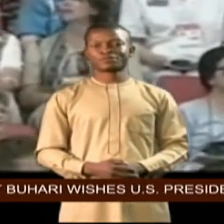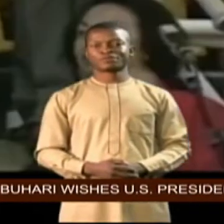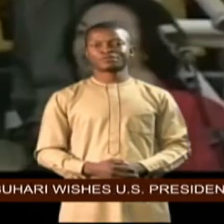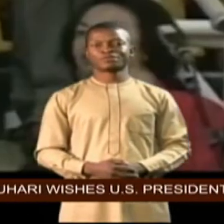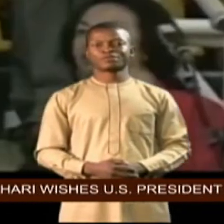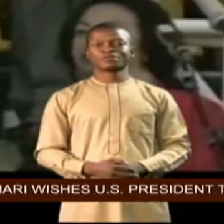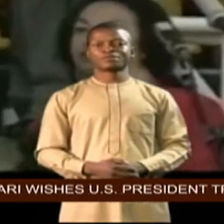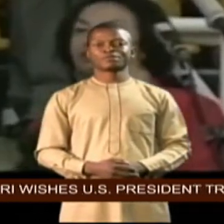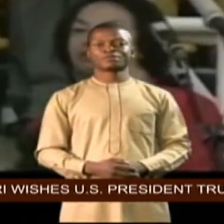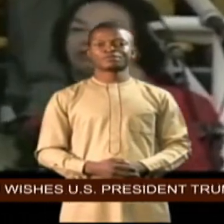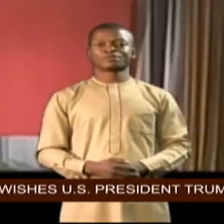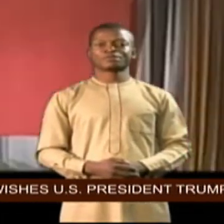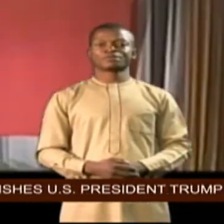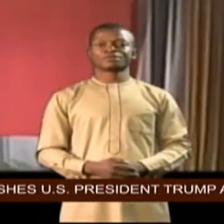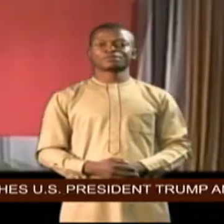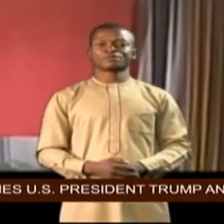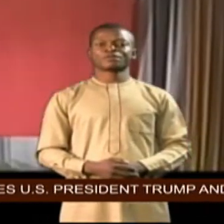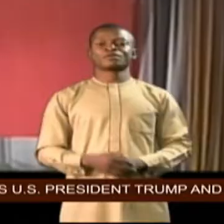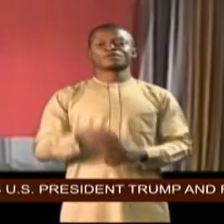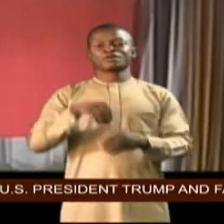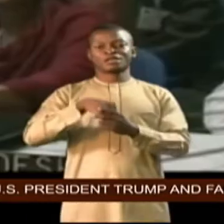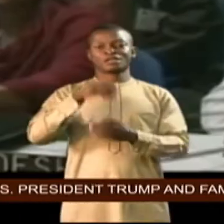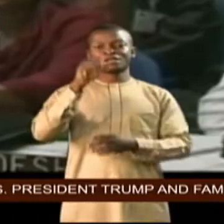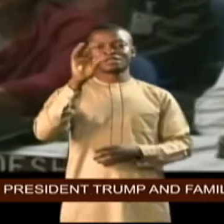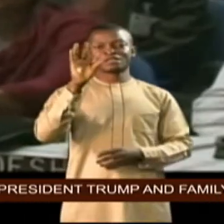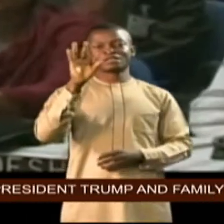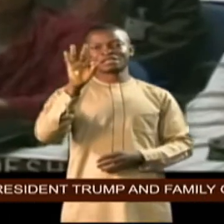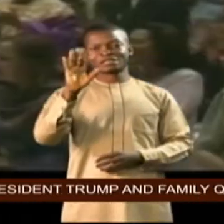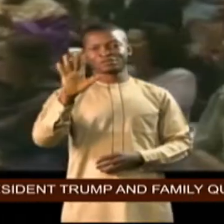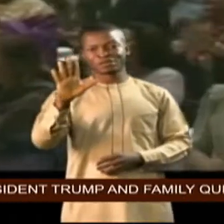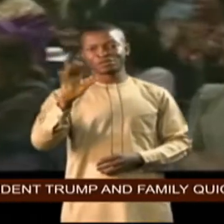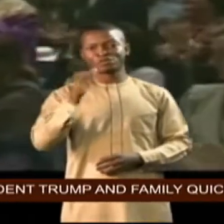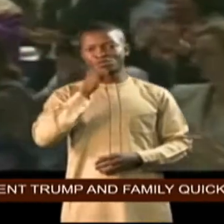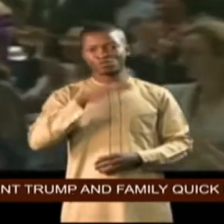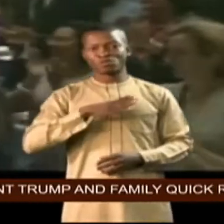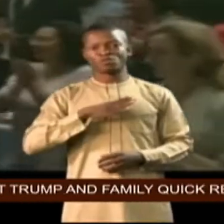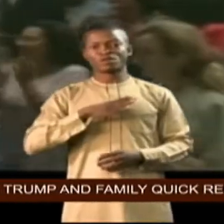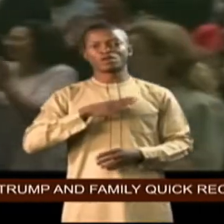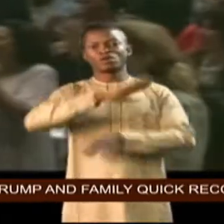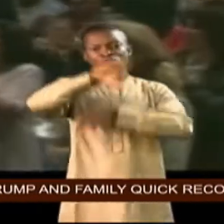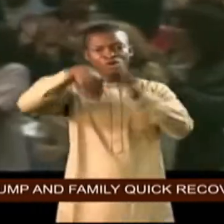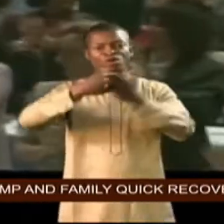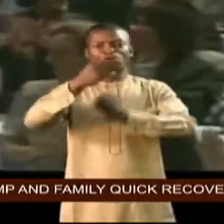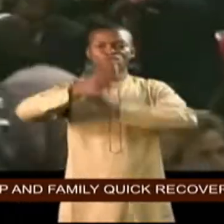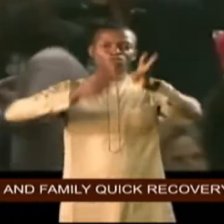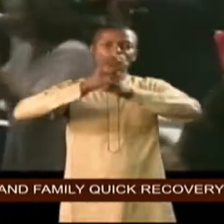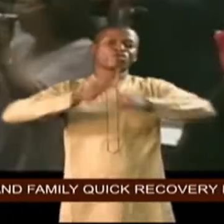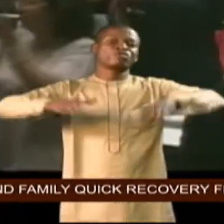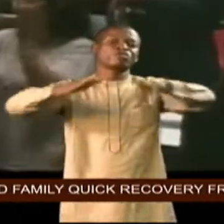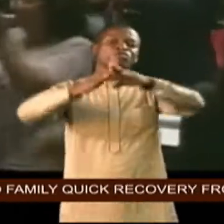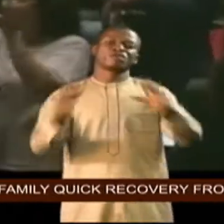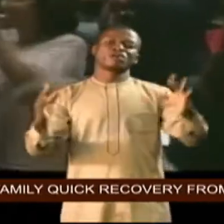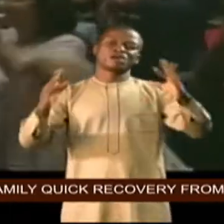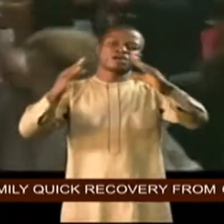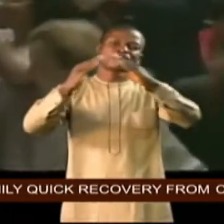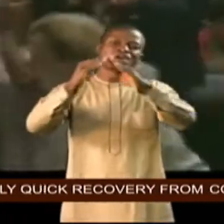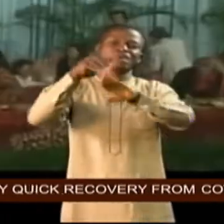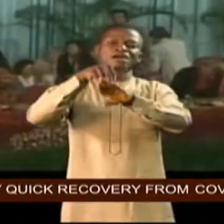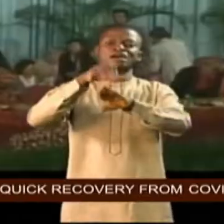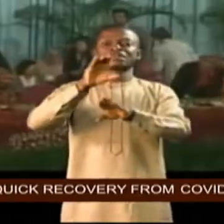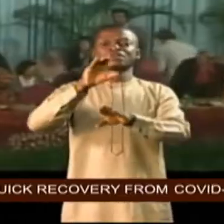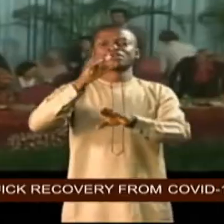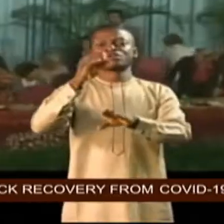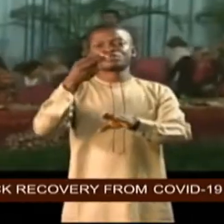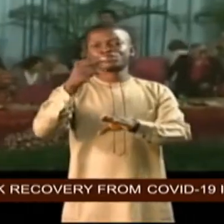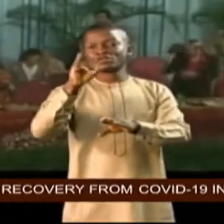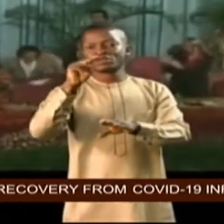Women open! In 1995, women from all over the world converged on Beijing in China for